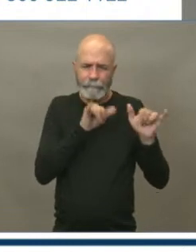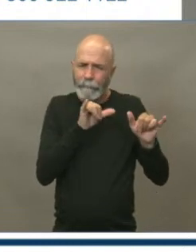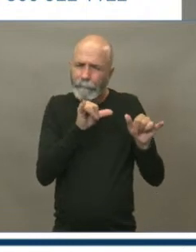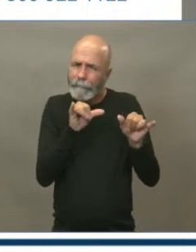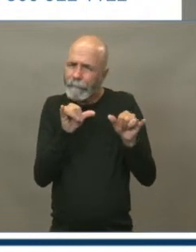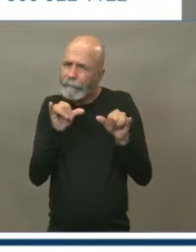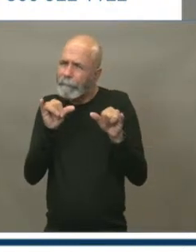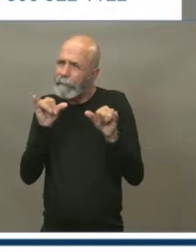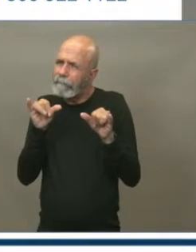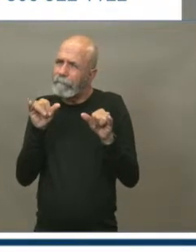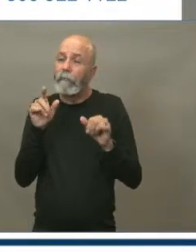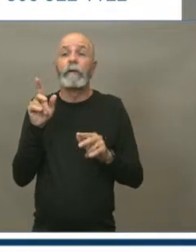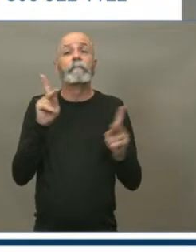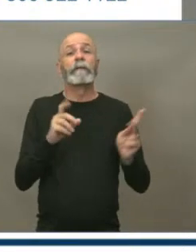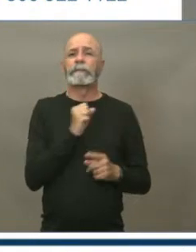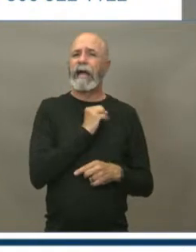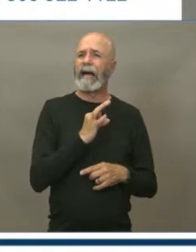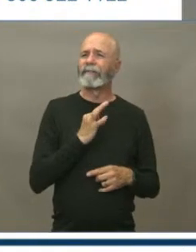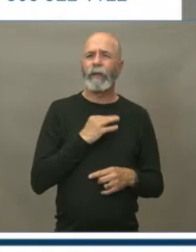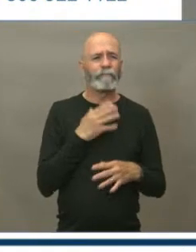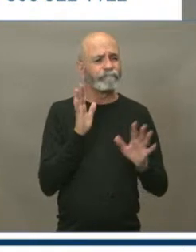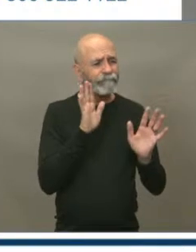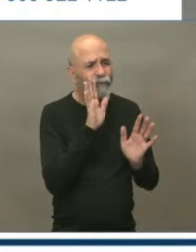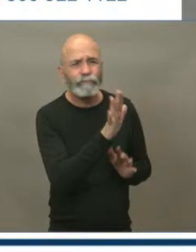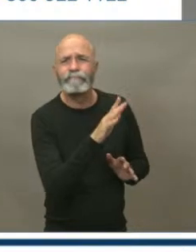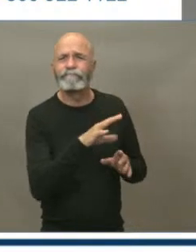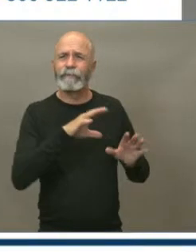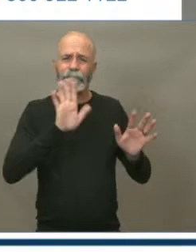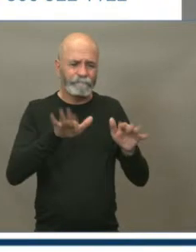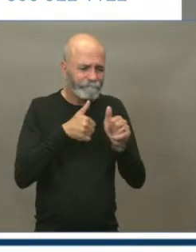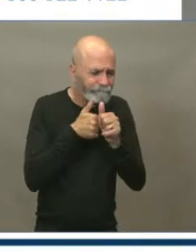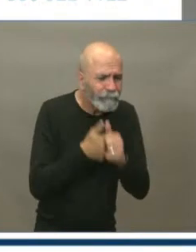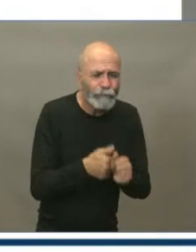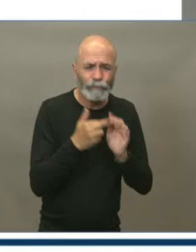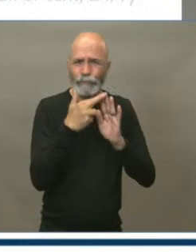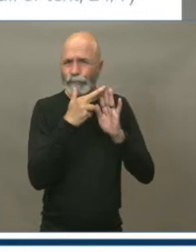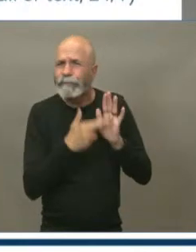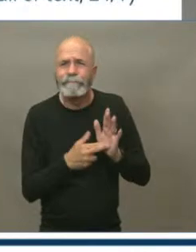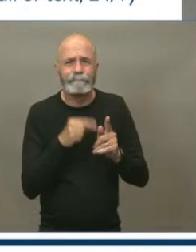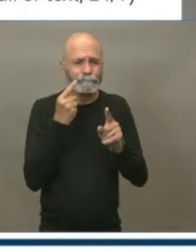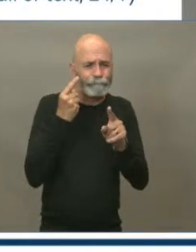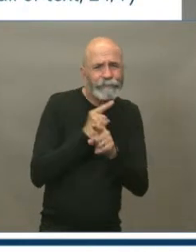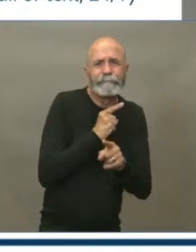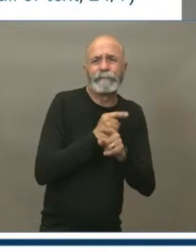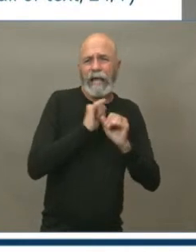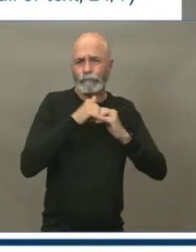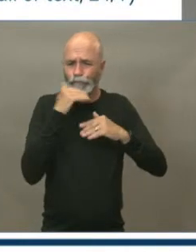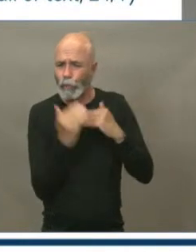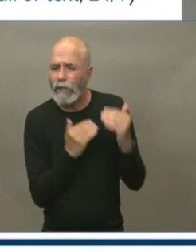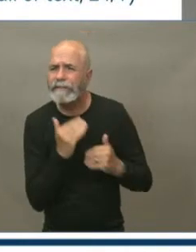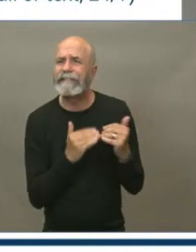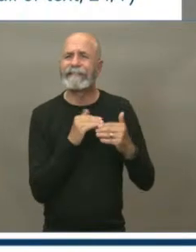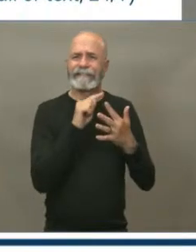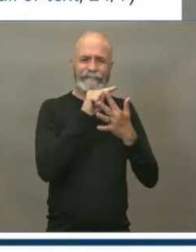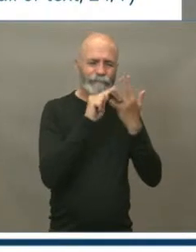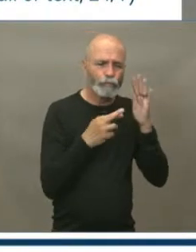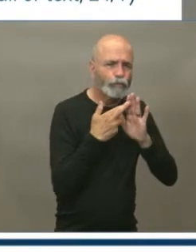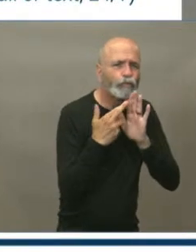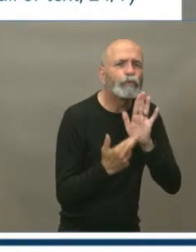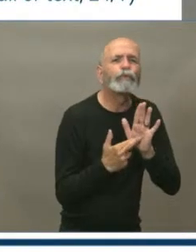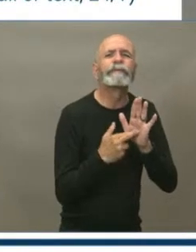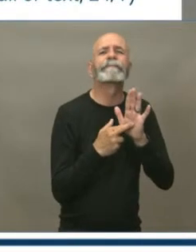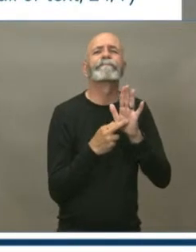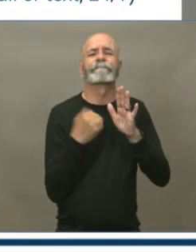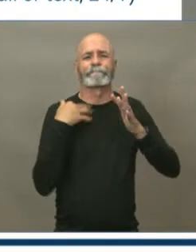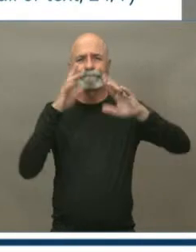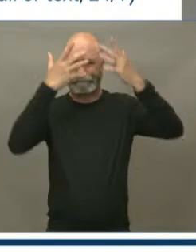All staff follow, whether on a COVID unit or not, follow appropriate infection control protocols and use appropriate